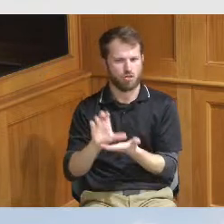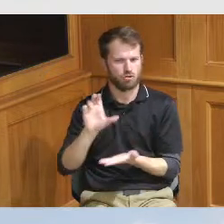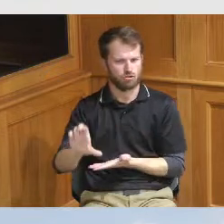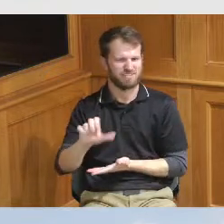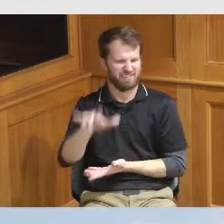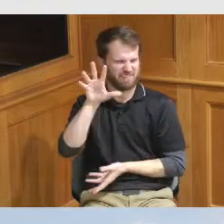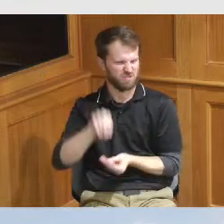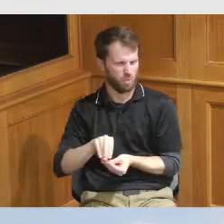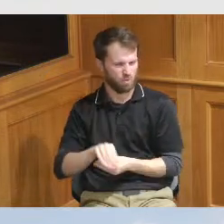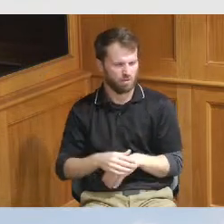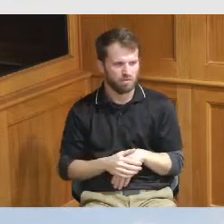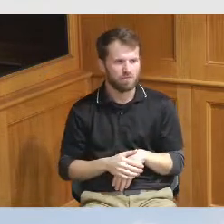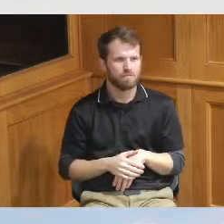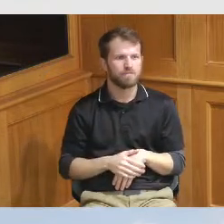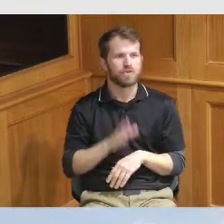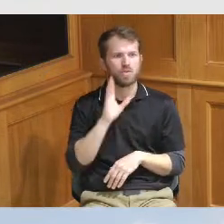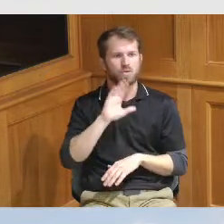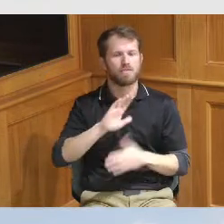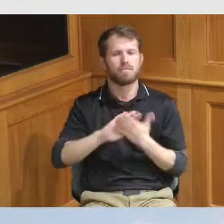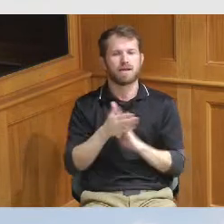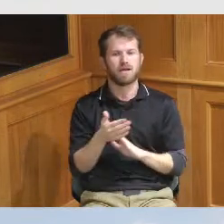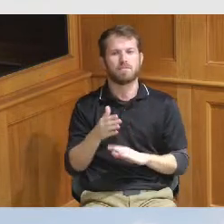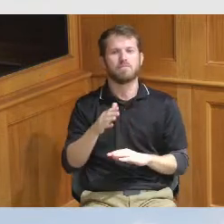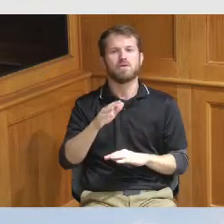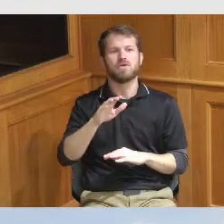investment. It will create 250